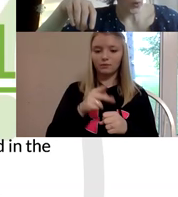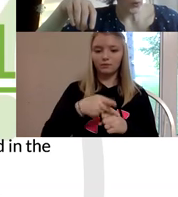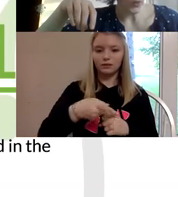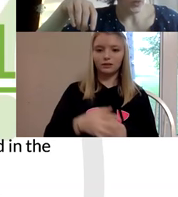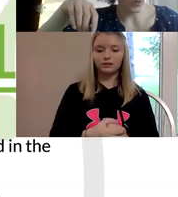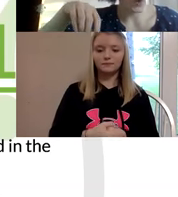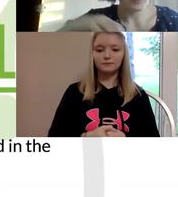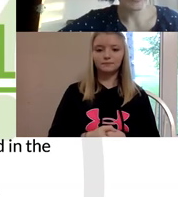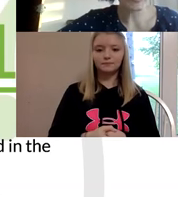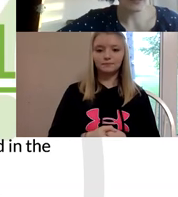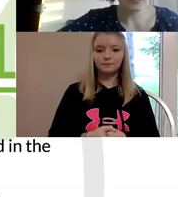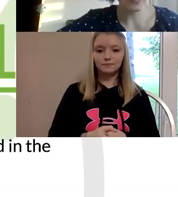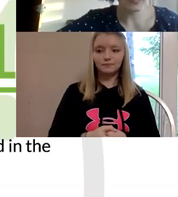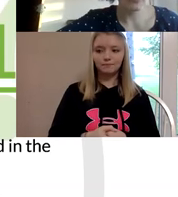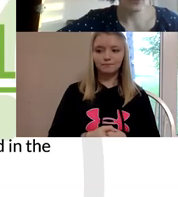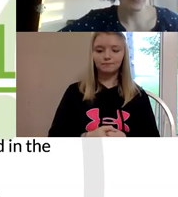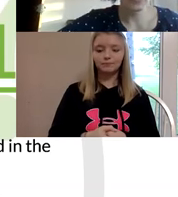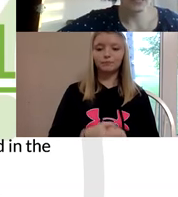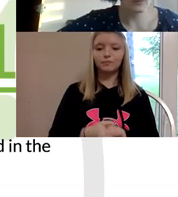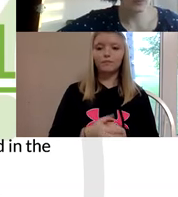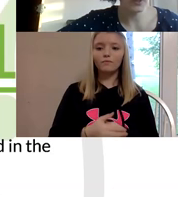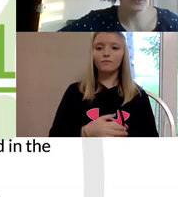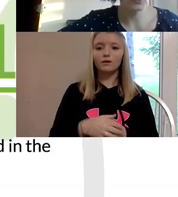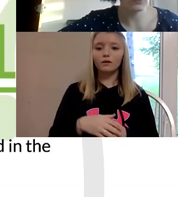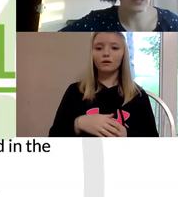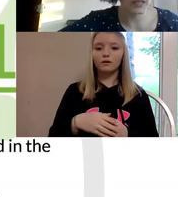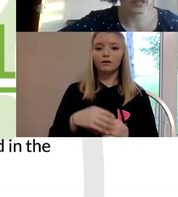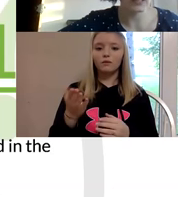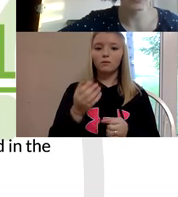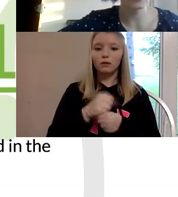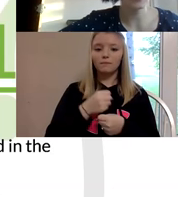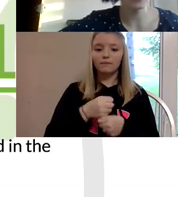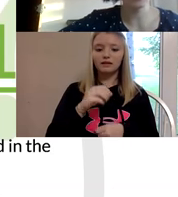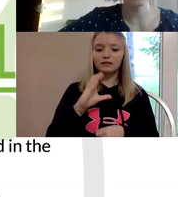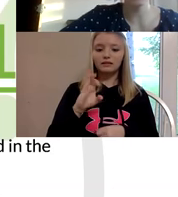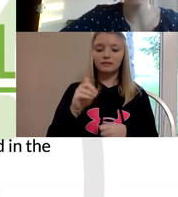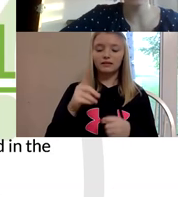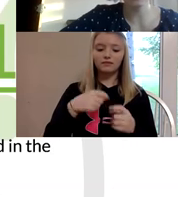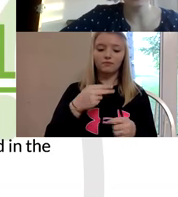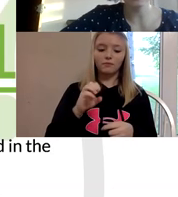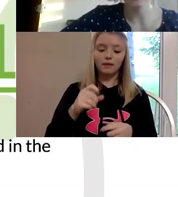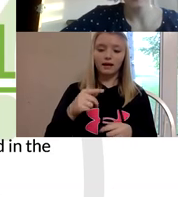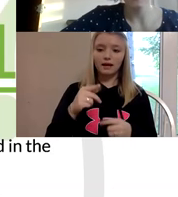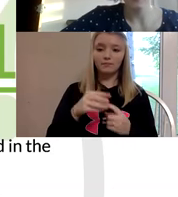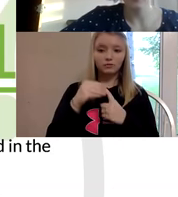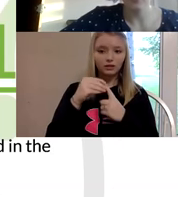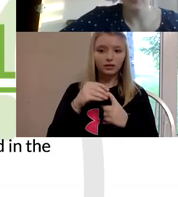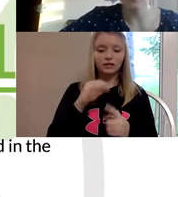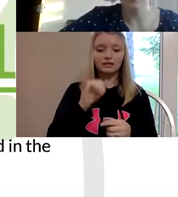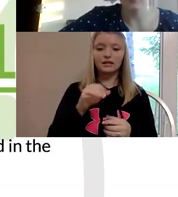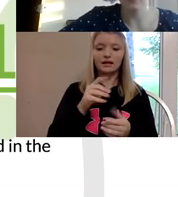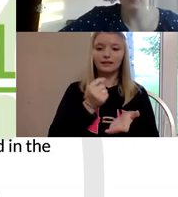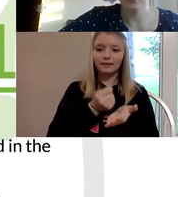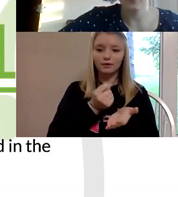So, what makes CBD from hemp unique is the therapeutic properties that